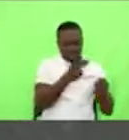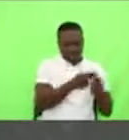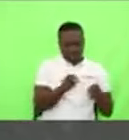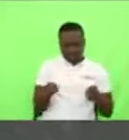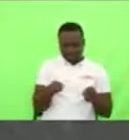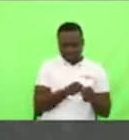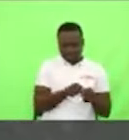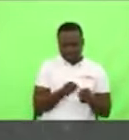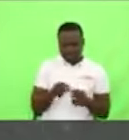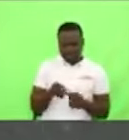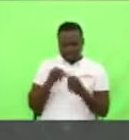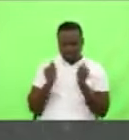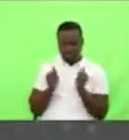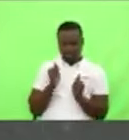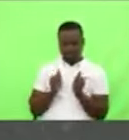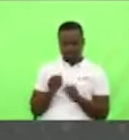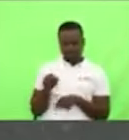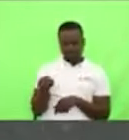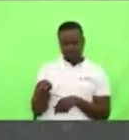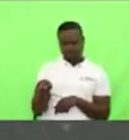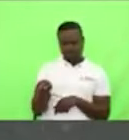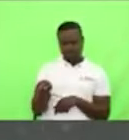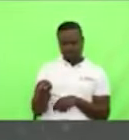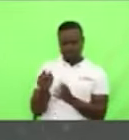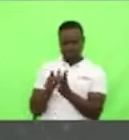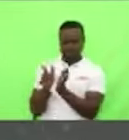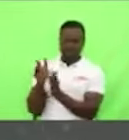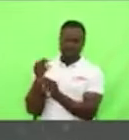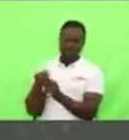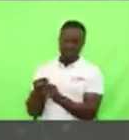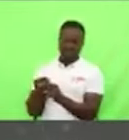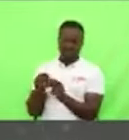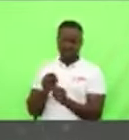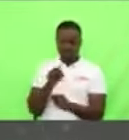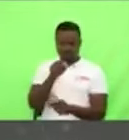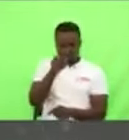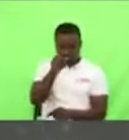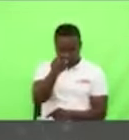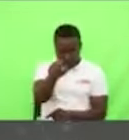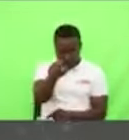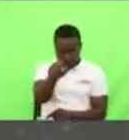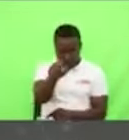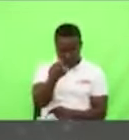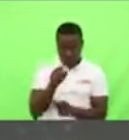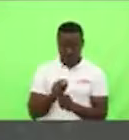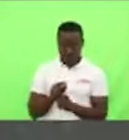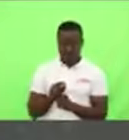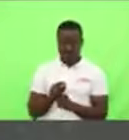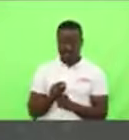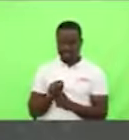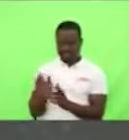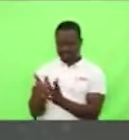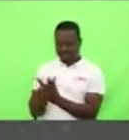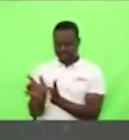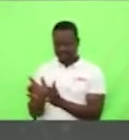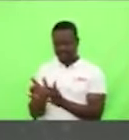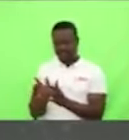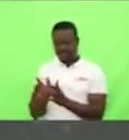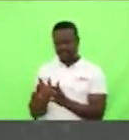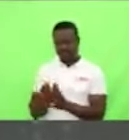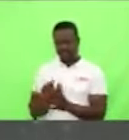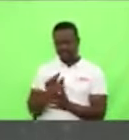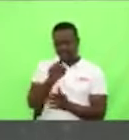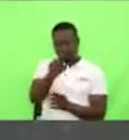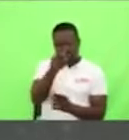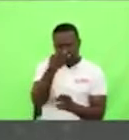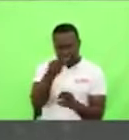that you and Jesus, your greatest resource is your name, and that